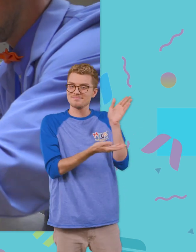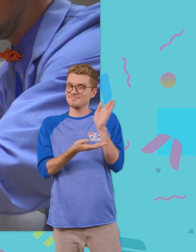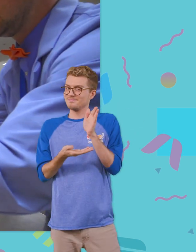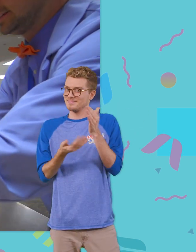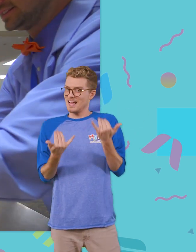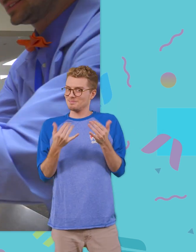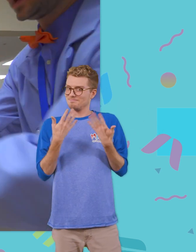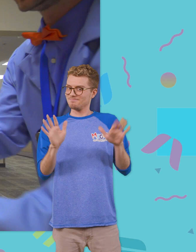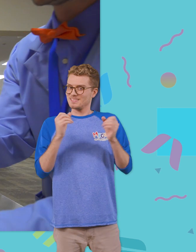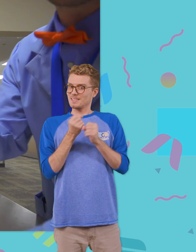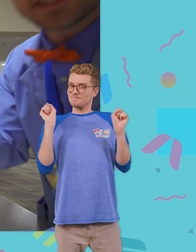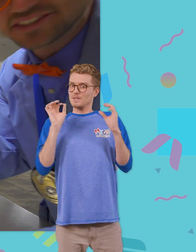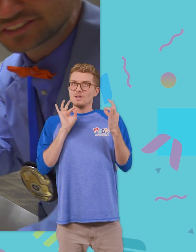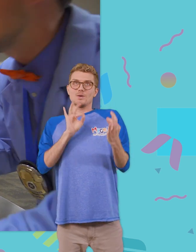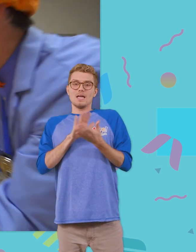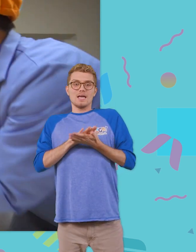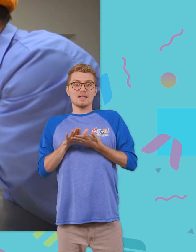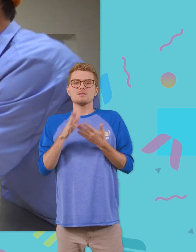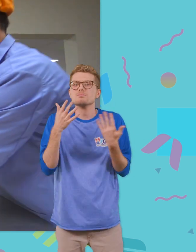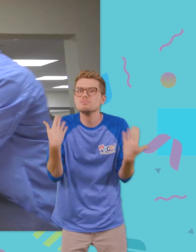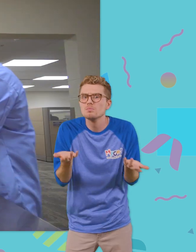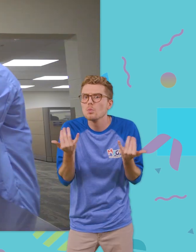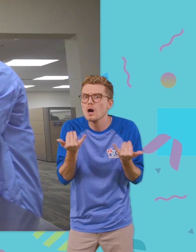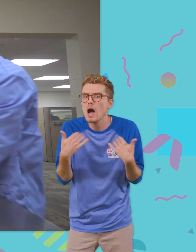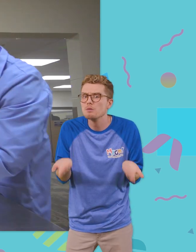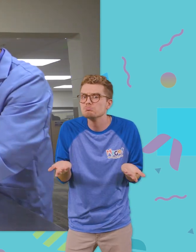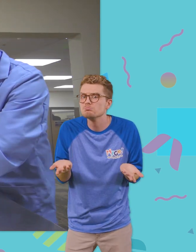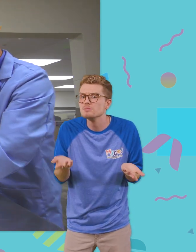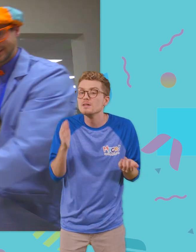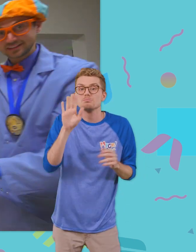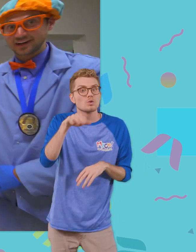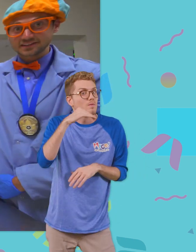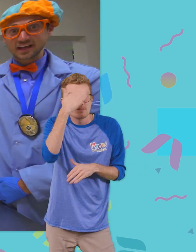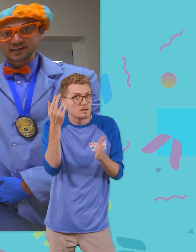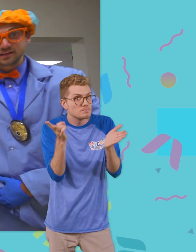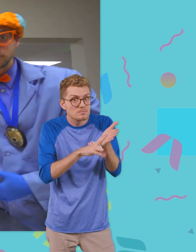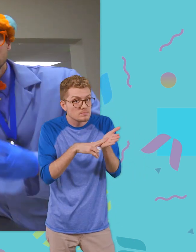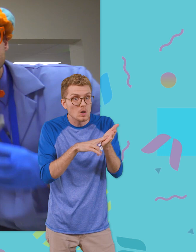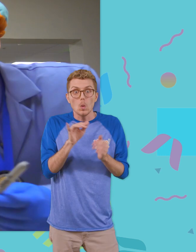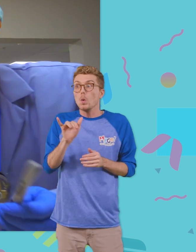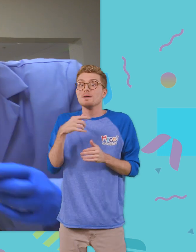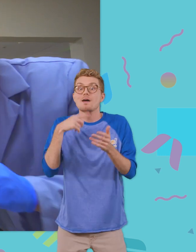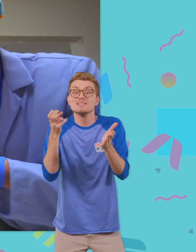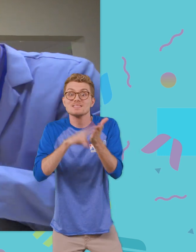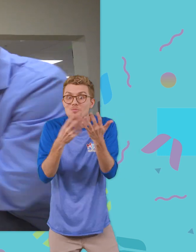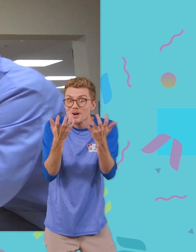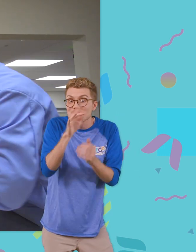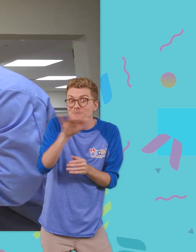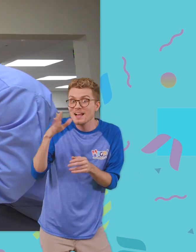All right, it's nice and sealed. Now what? Don't forget to sign it. Oh, gotta sign it. Will you spell my name